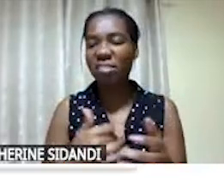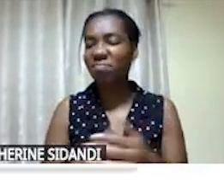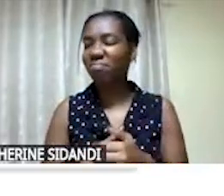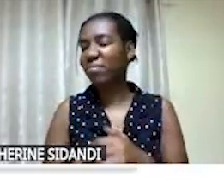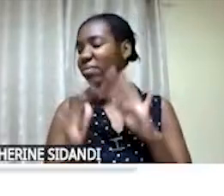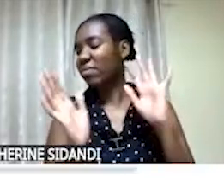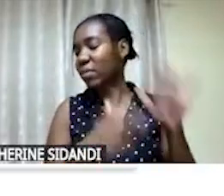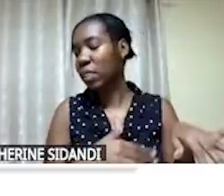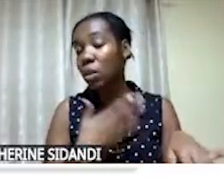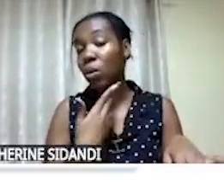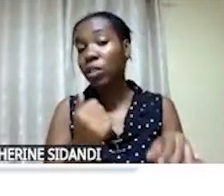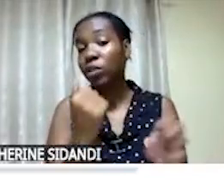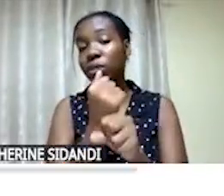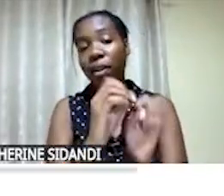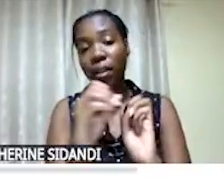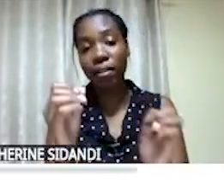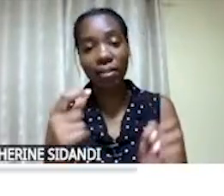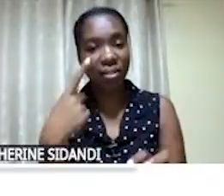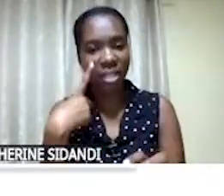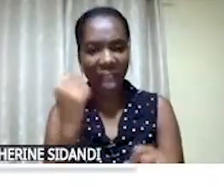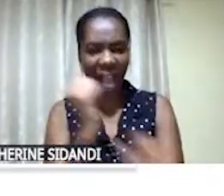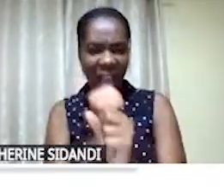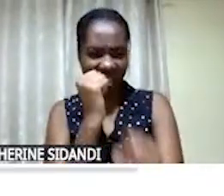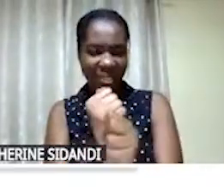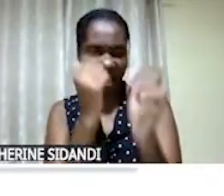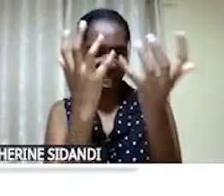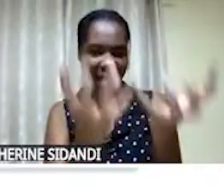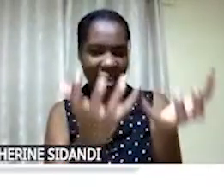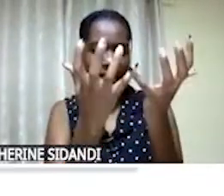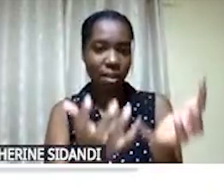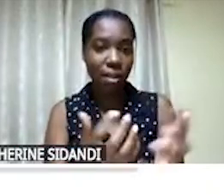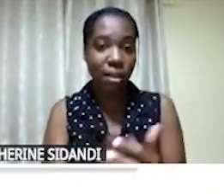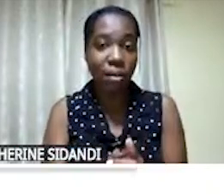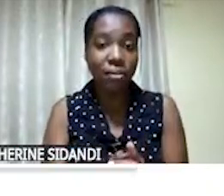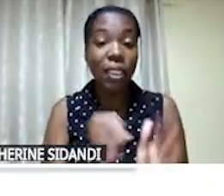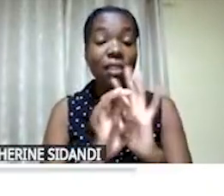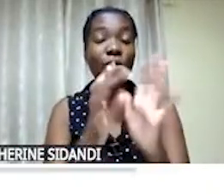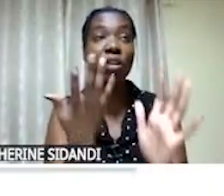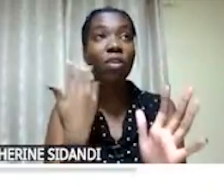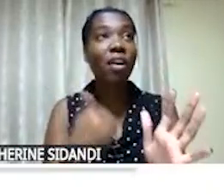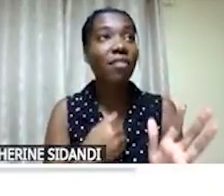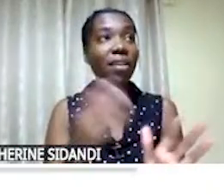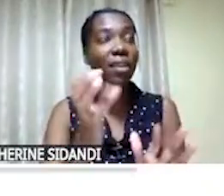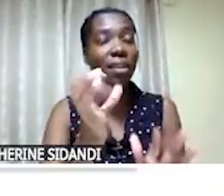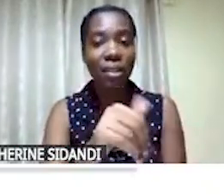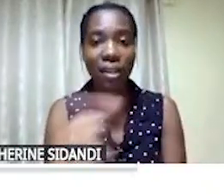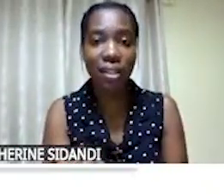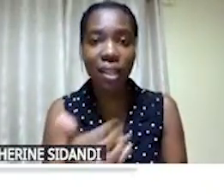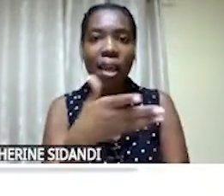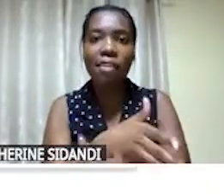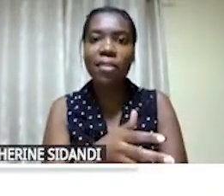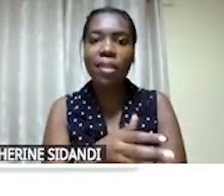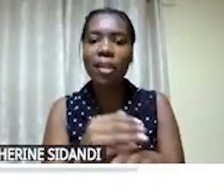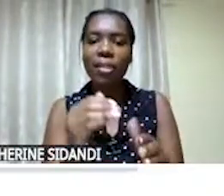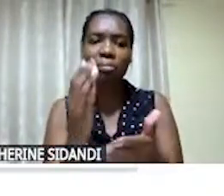or see it as a lot of work. Actually had a client who, after a strategy session, they said, "What?